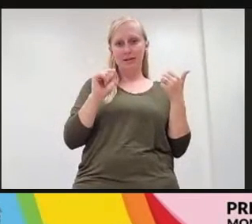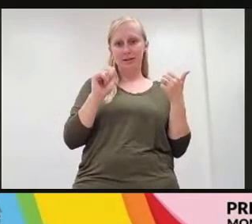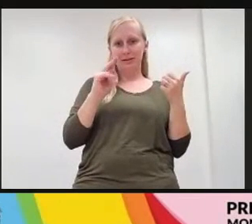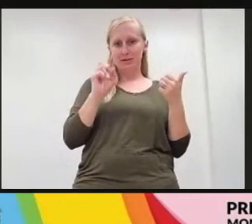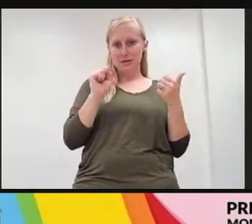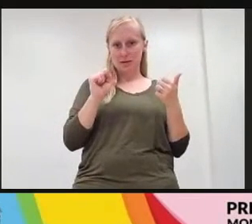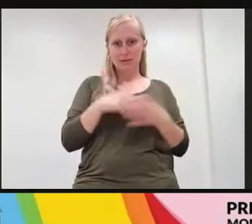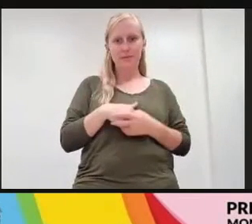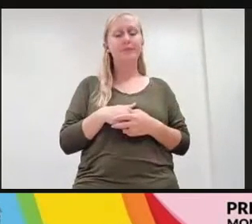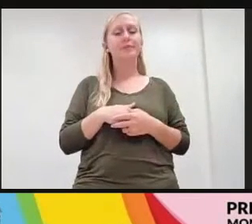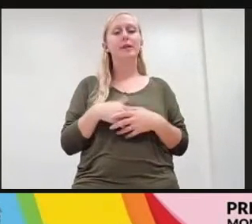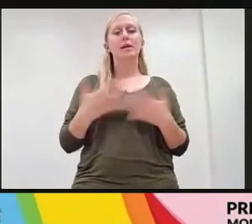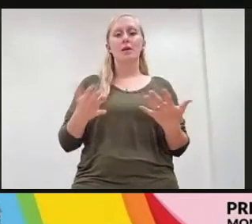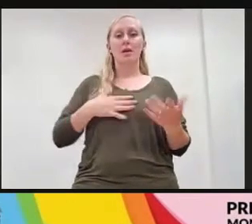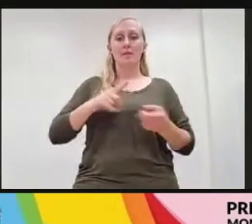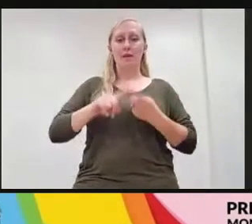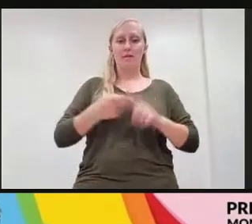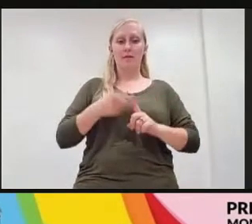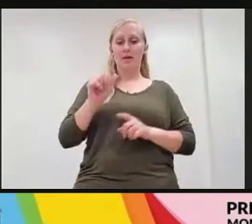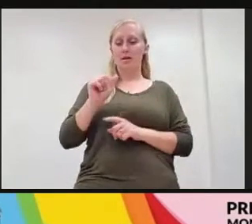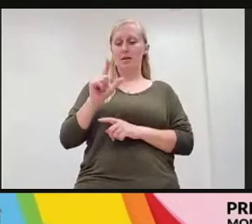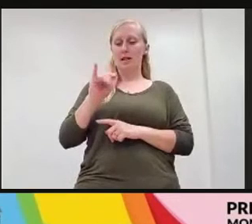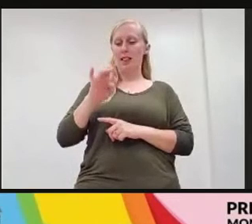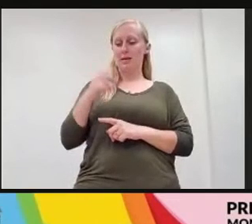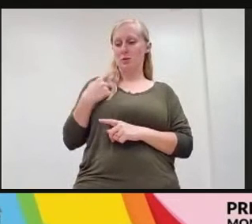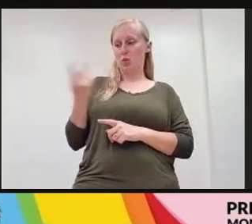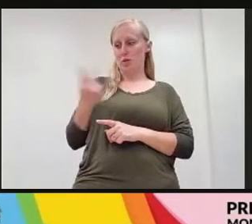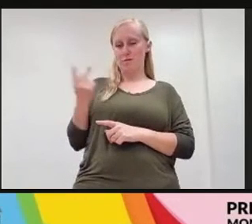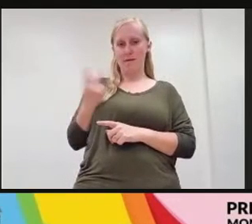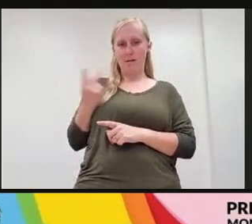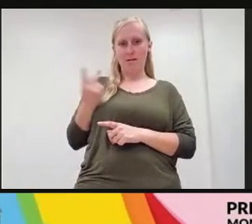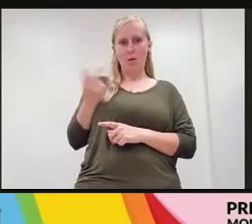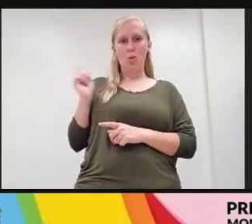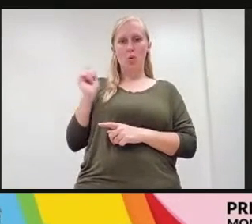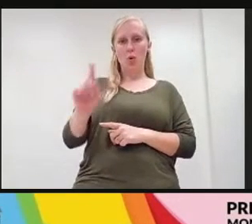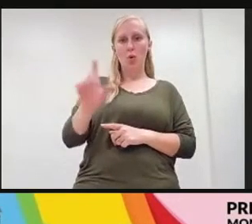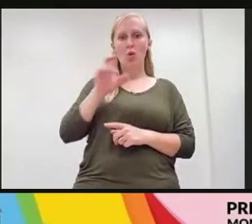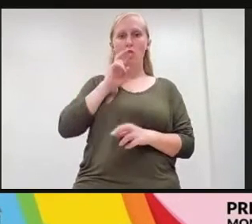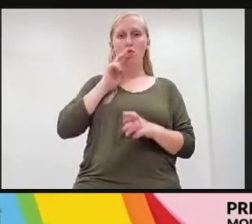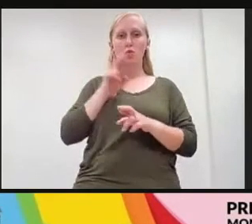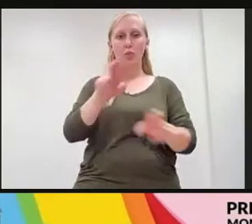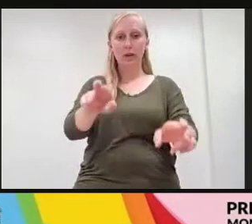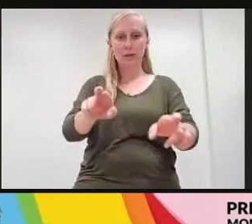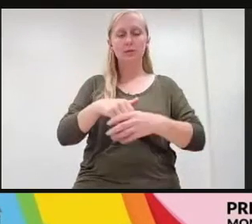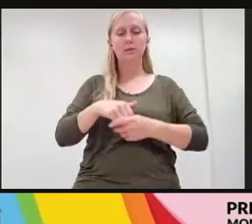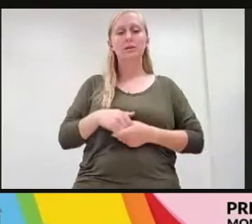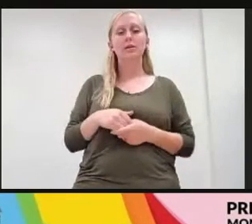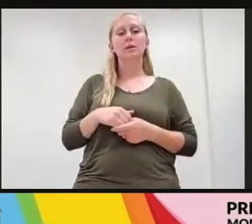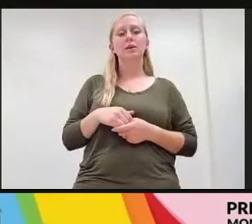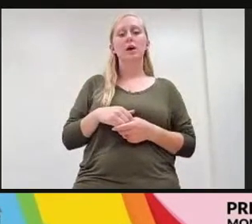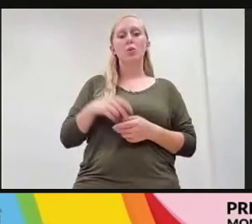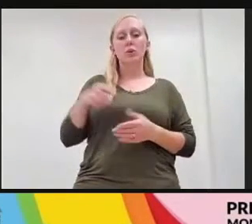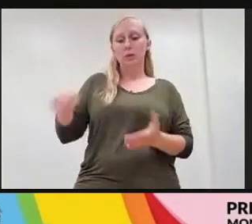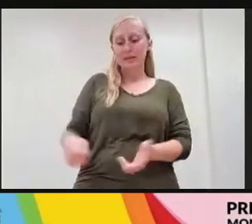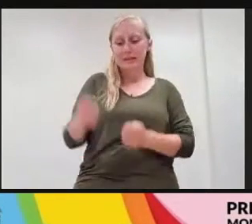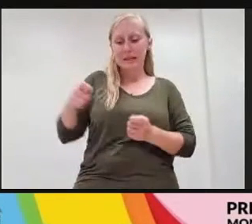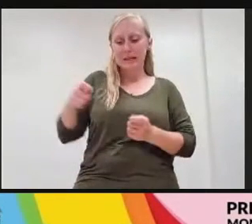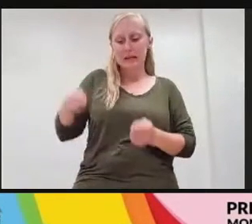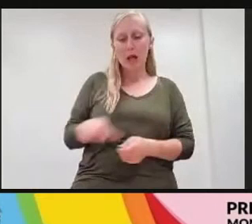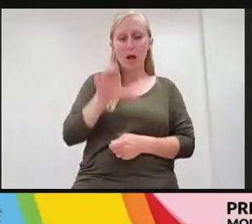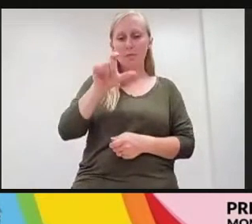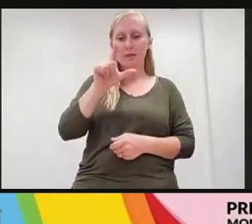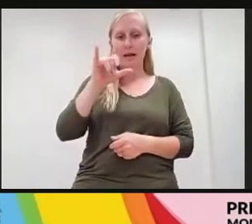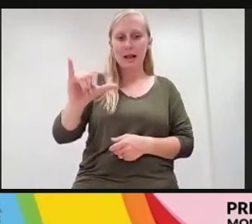My friend Alice and I would go to the creek and we dig up clay to make